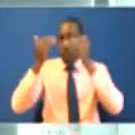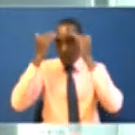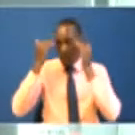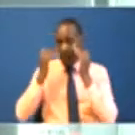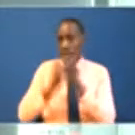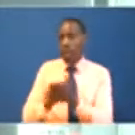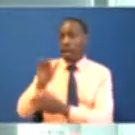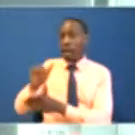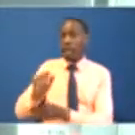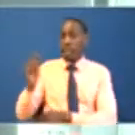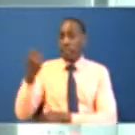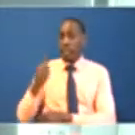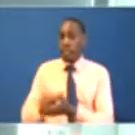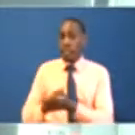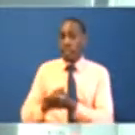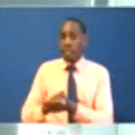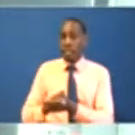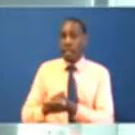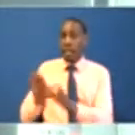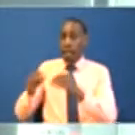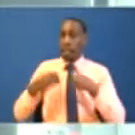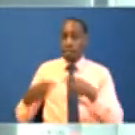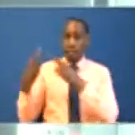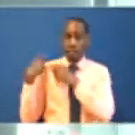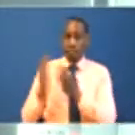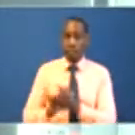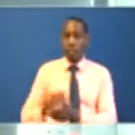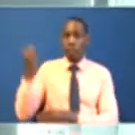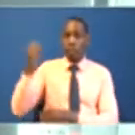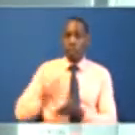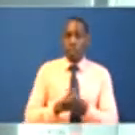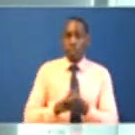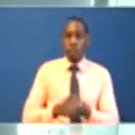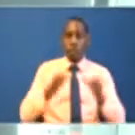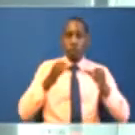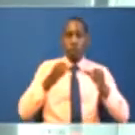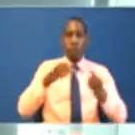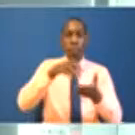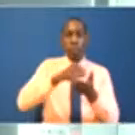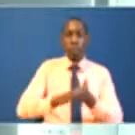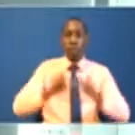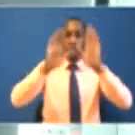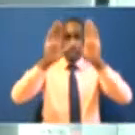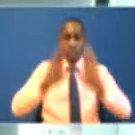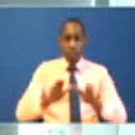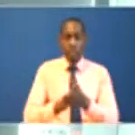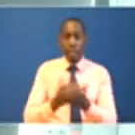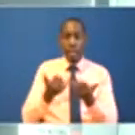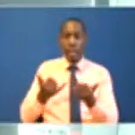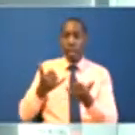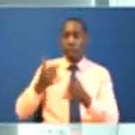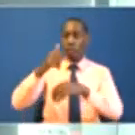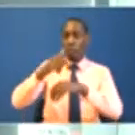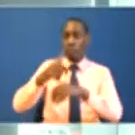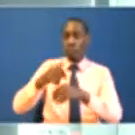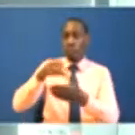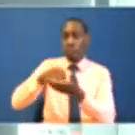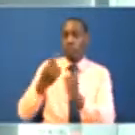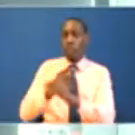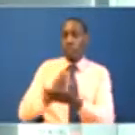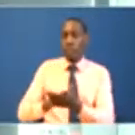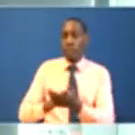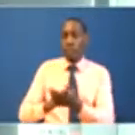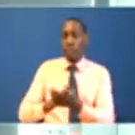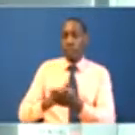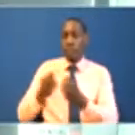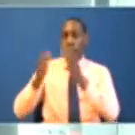account so every political space counts we are no longer in the winner takes all dispensation and we must encourage kenyans